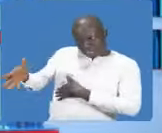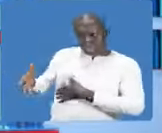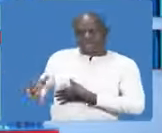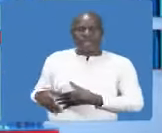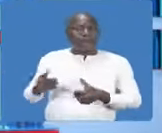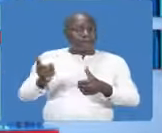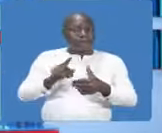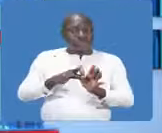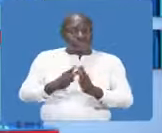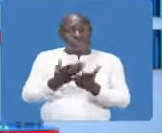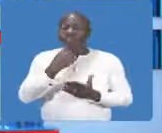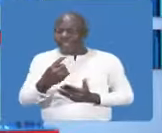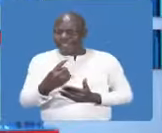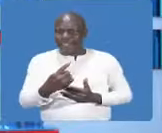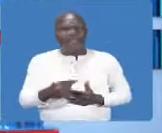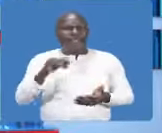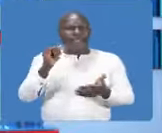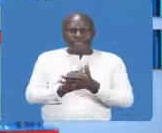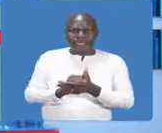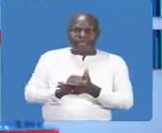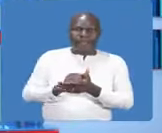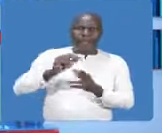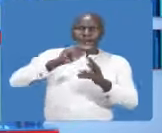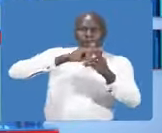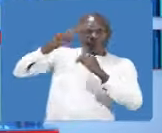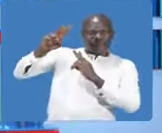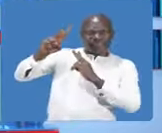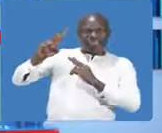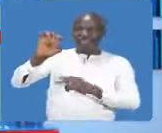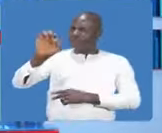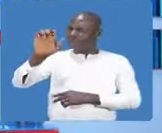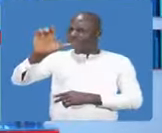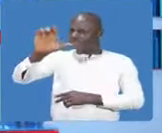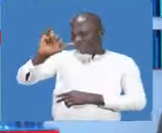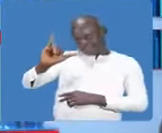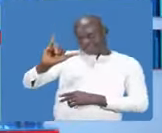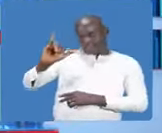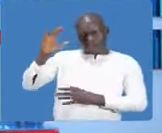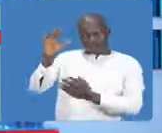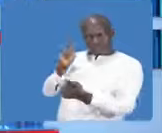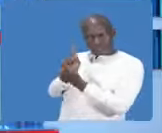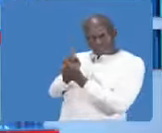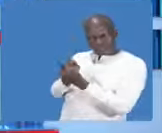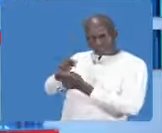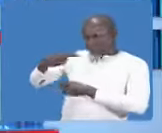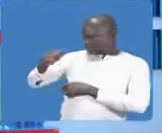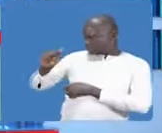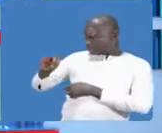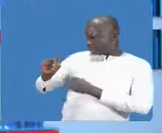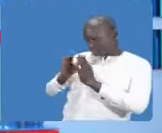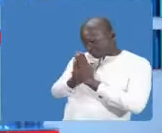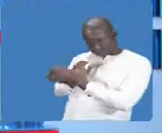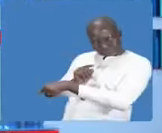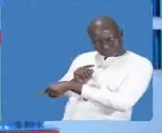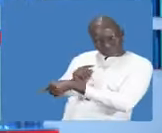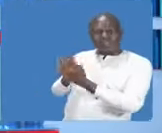ni mu se bible se odifo eli ekokoto mame hana sa obo empire na bro